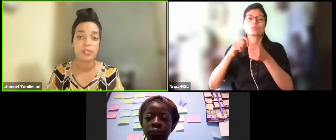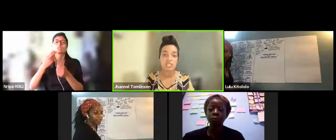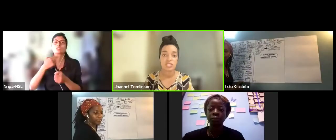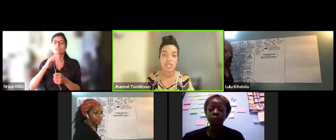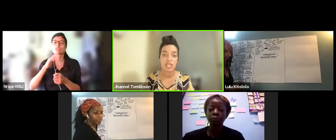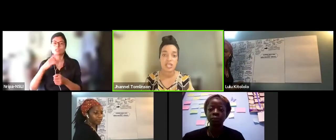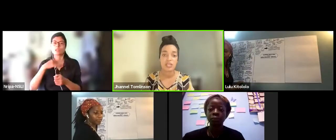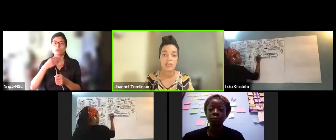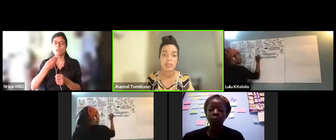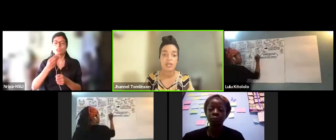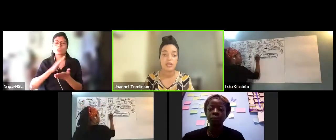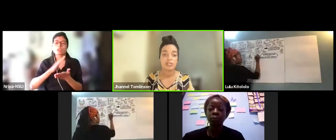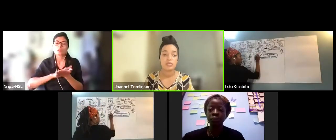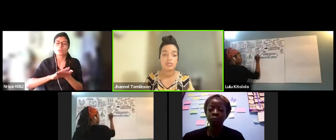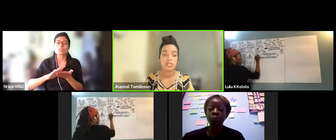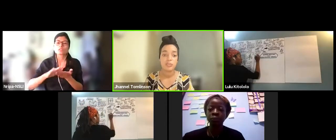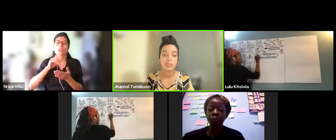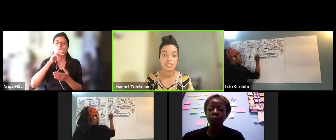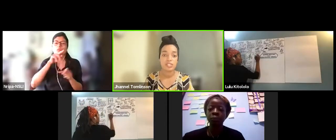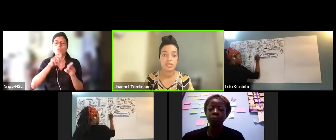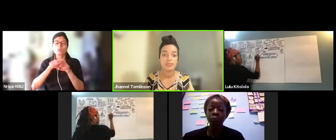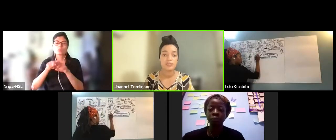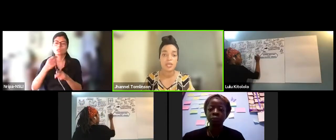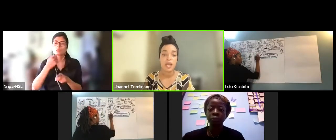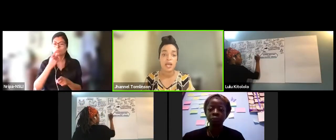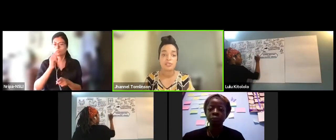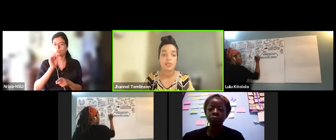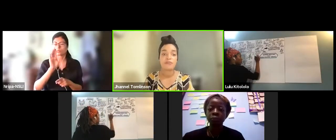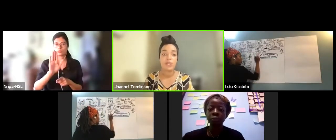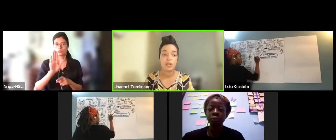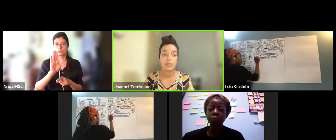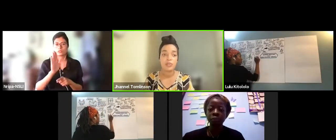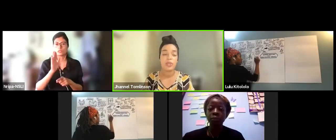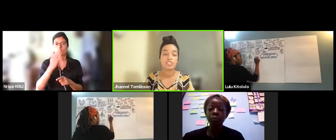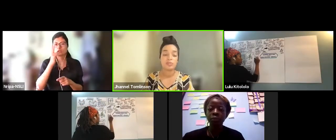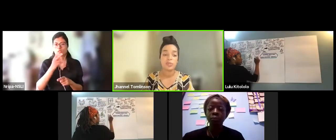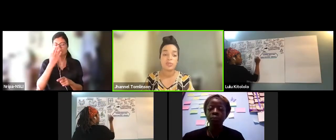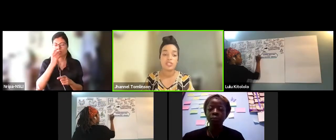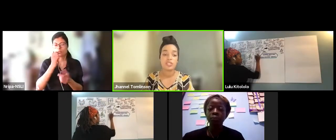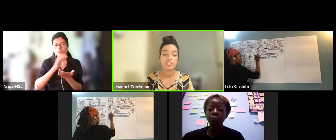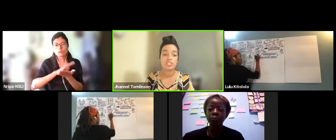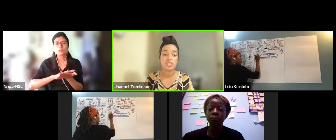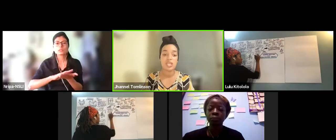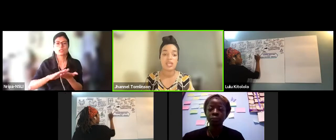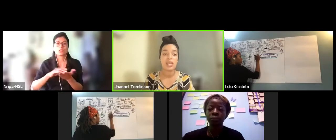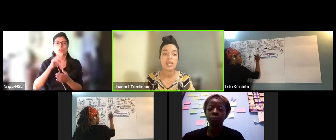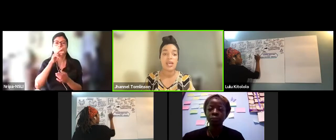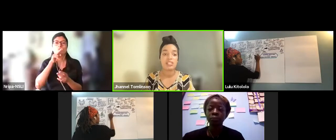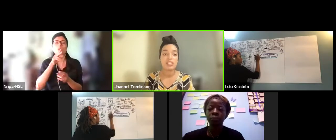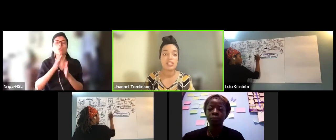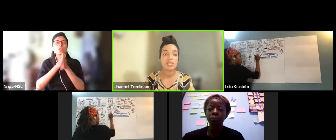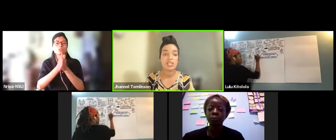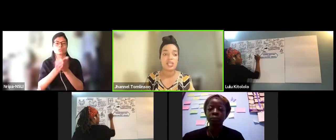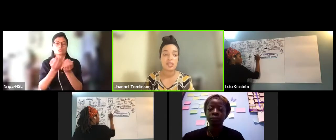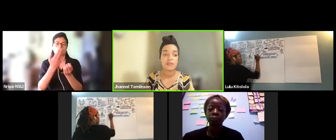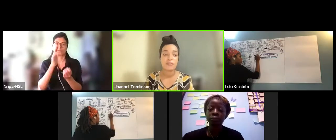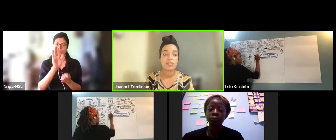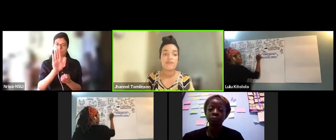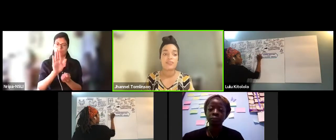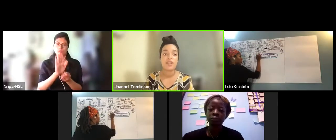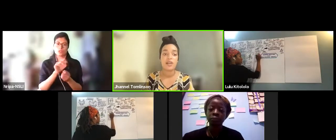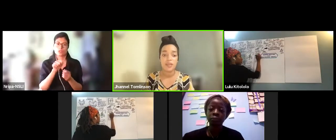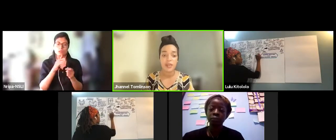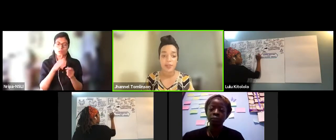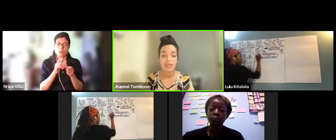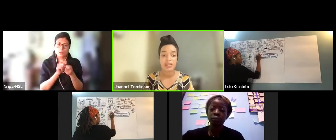it doesn't pose a challenge for them to do the interpretation. So following up, Yui, and just on some of what that you just said, I'd just like to hear from